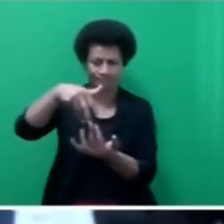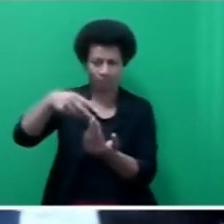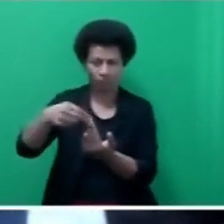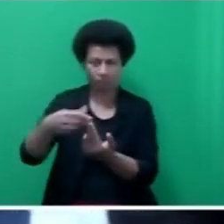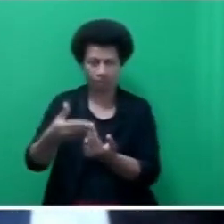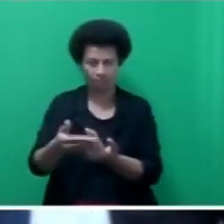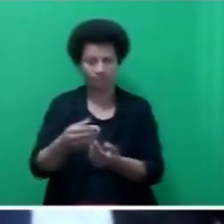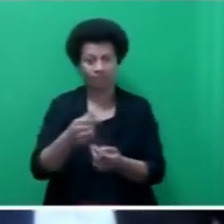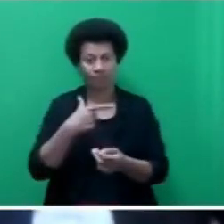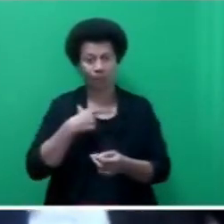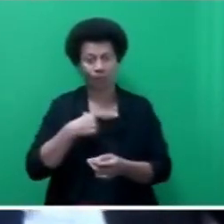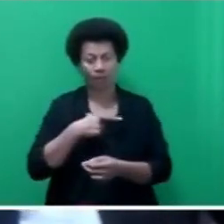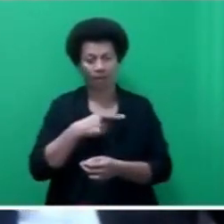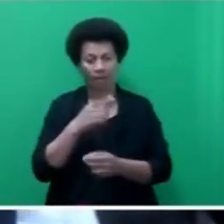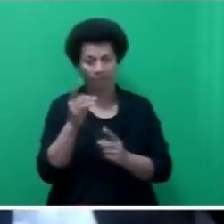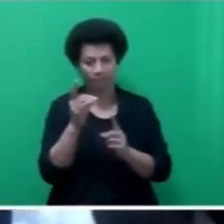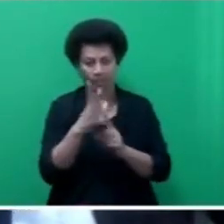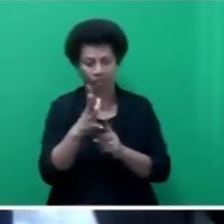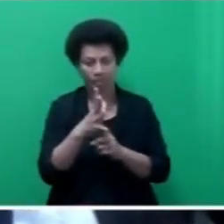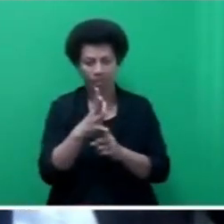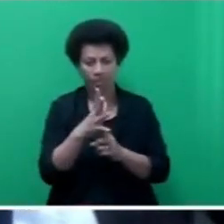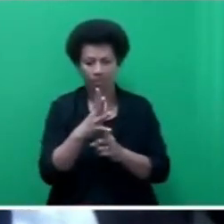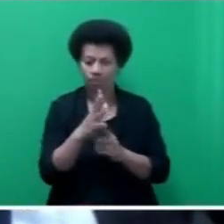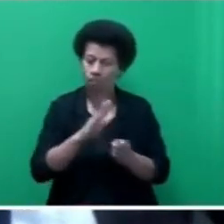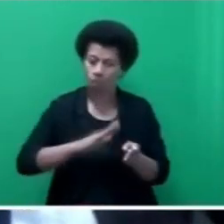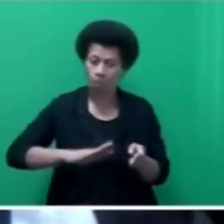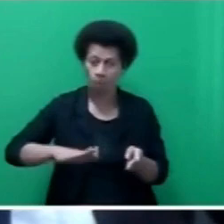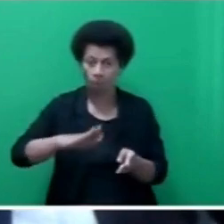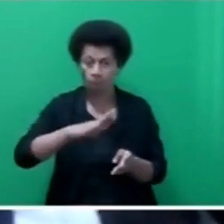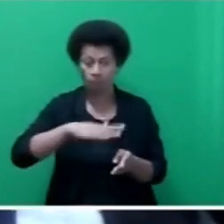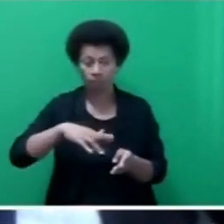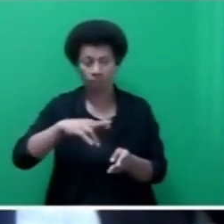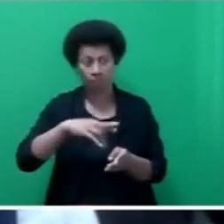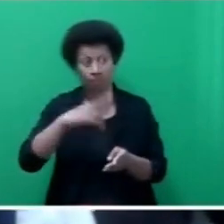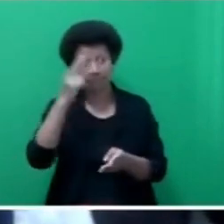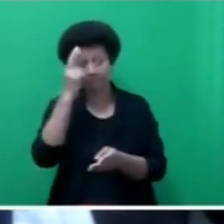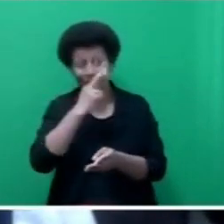it is so important to deal with all the threats to health. Not only